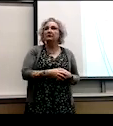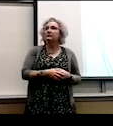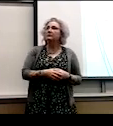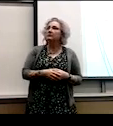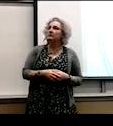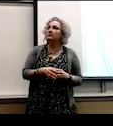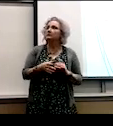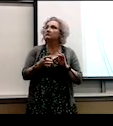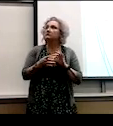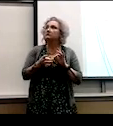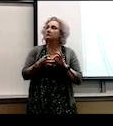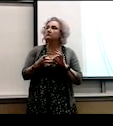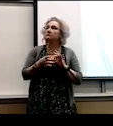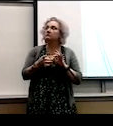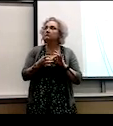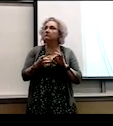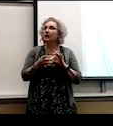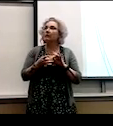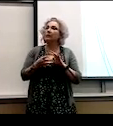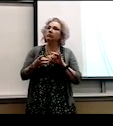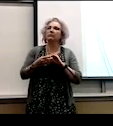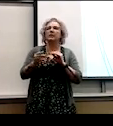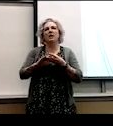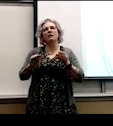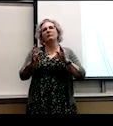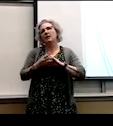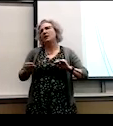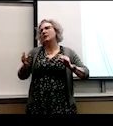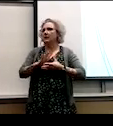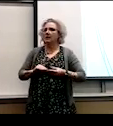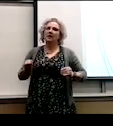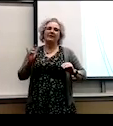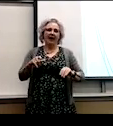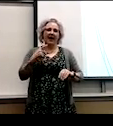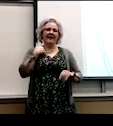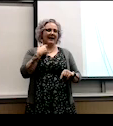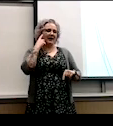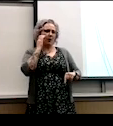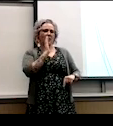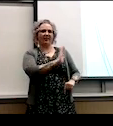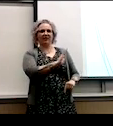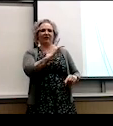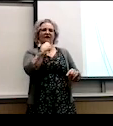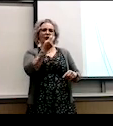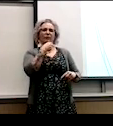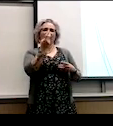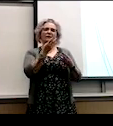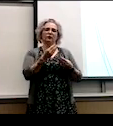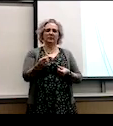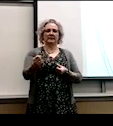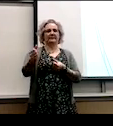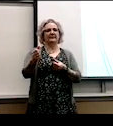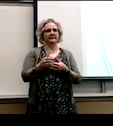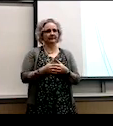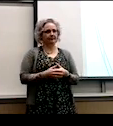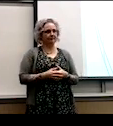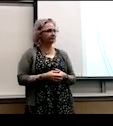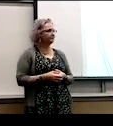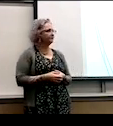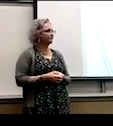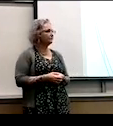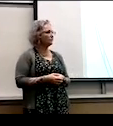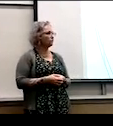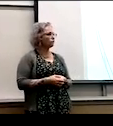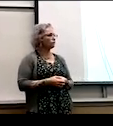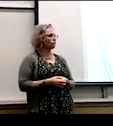seem like real life is really about what it's like. Okay. Oh, I already talked about this. Depressive symptoms, indifference, who cares?